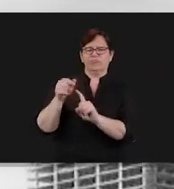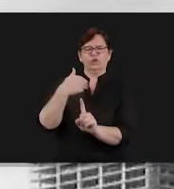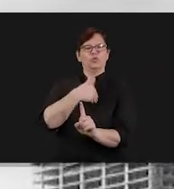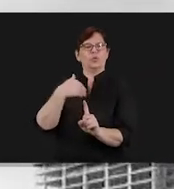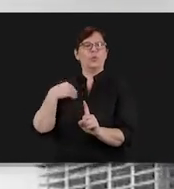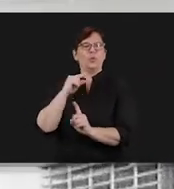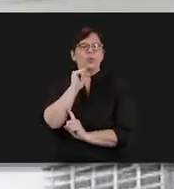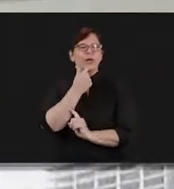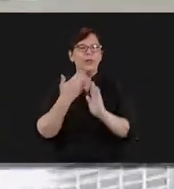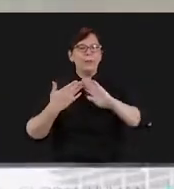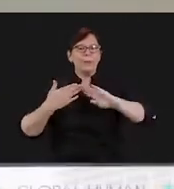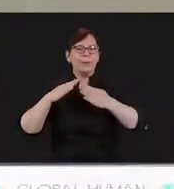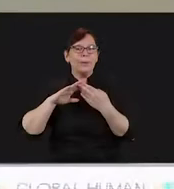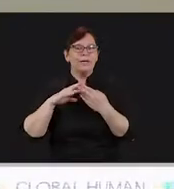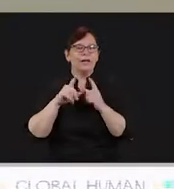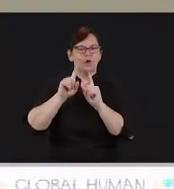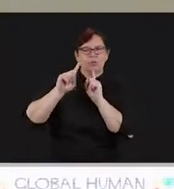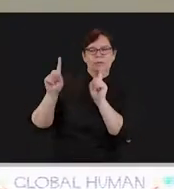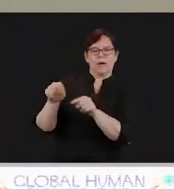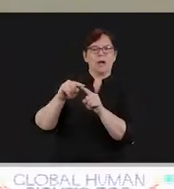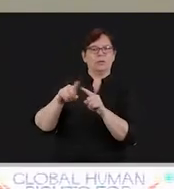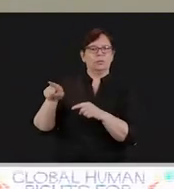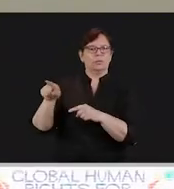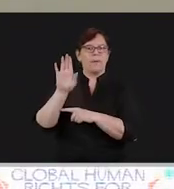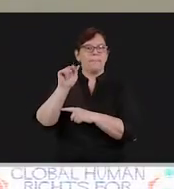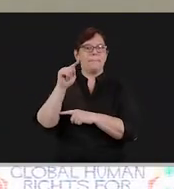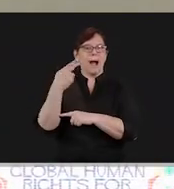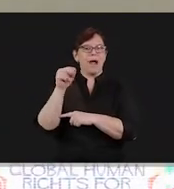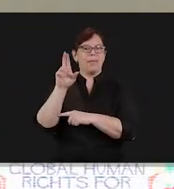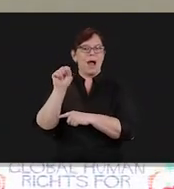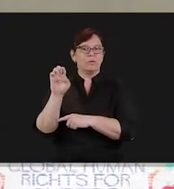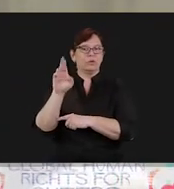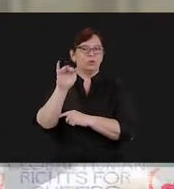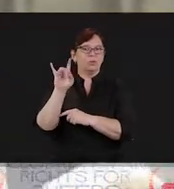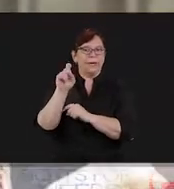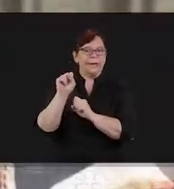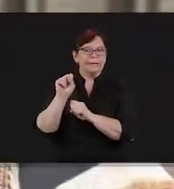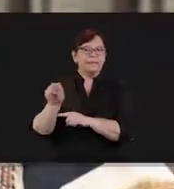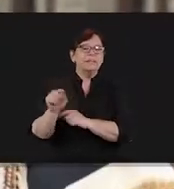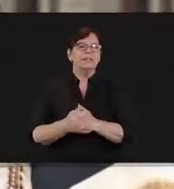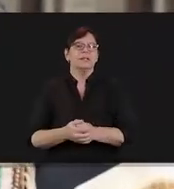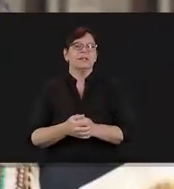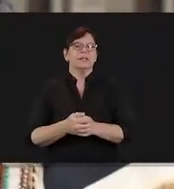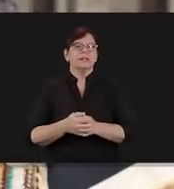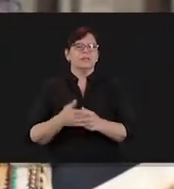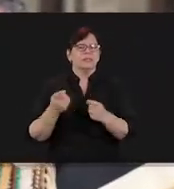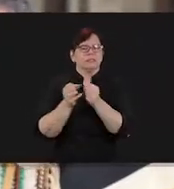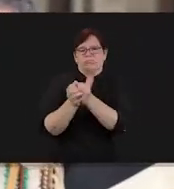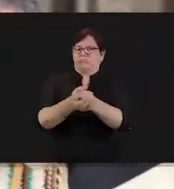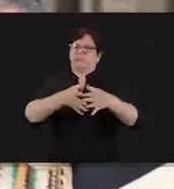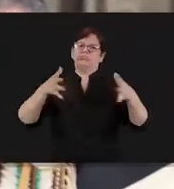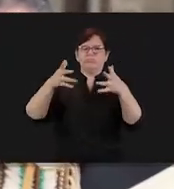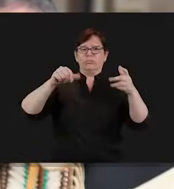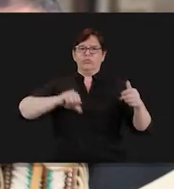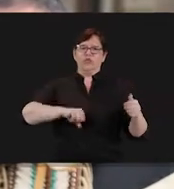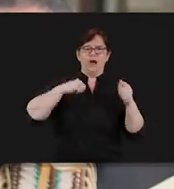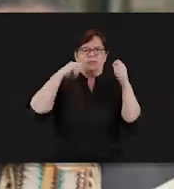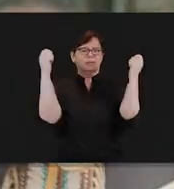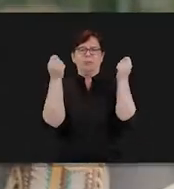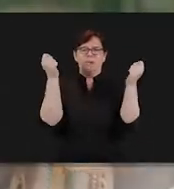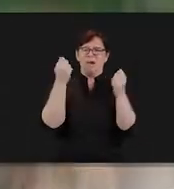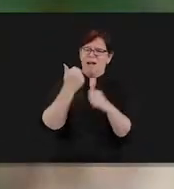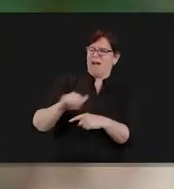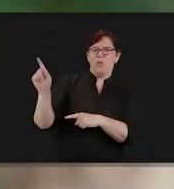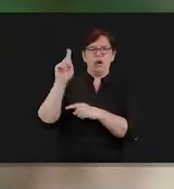bathhouse raids. It has grown into the largest celebration of Pride anywhere in North America and one of Toronto's biggest annual cultural